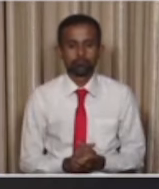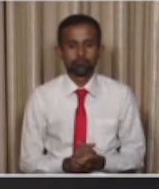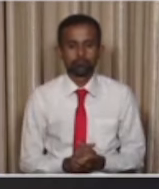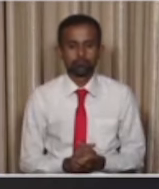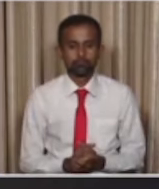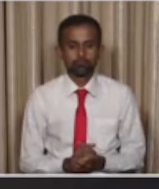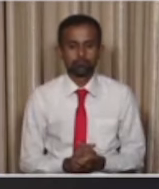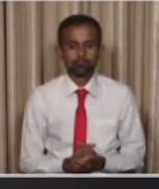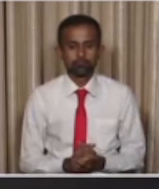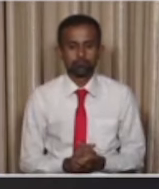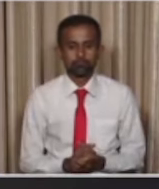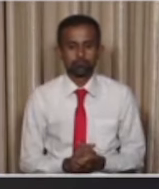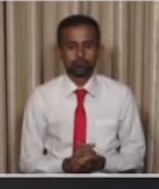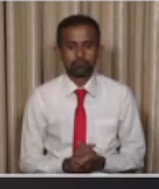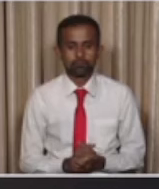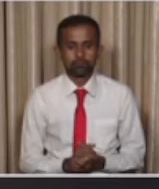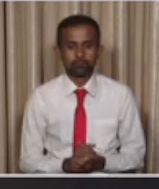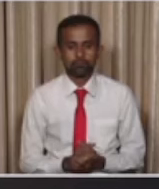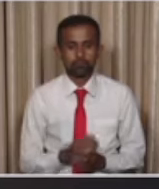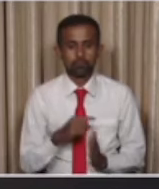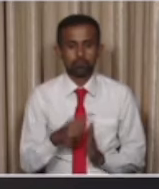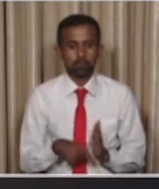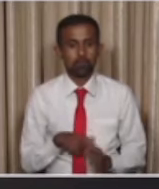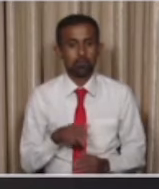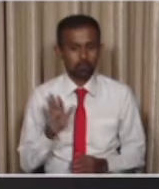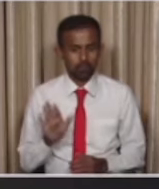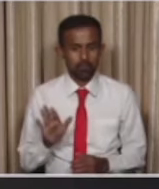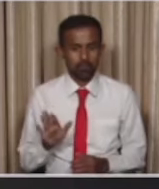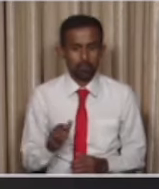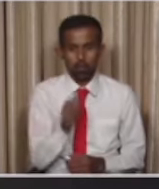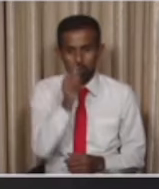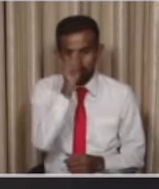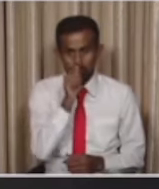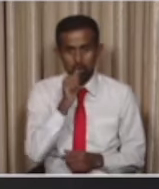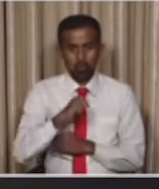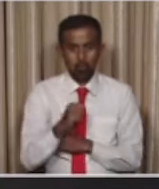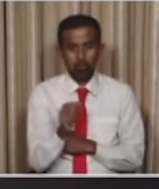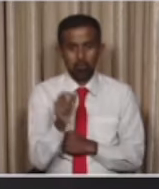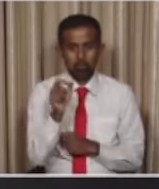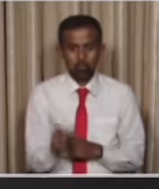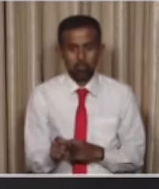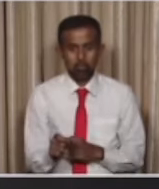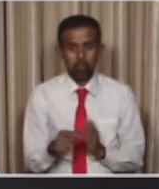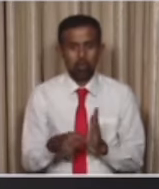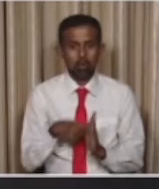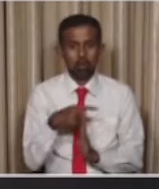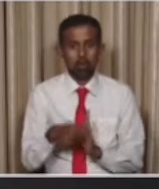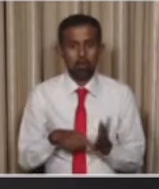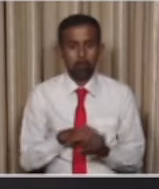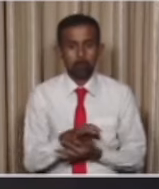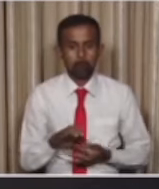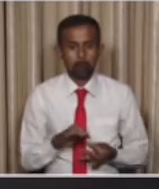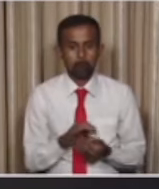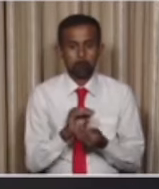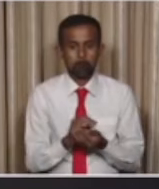them. Thieves and fraudsters will want important government functions and democracy will give it to them.